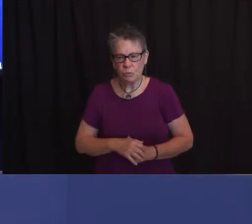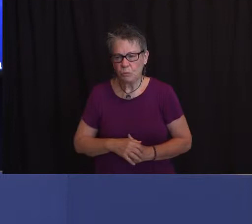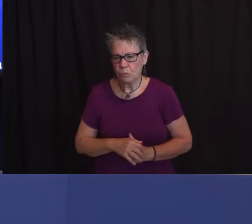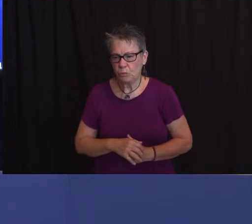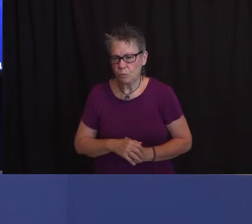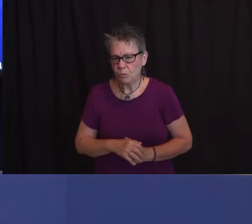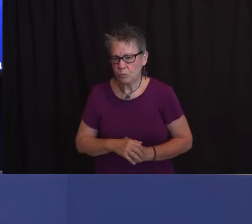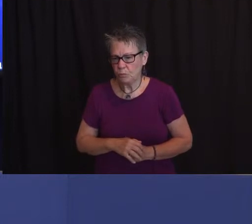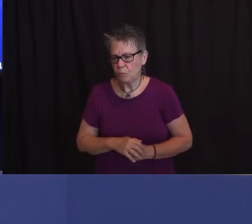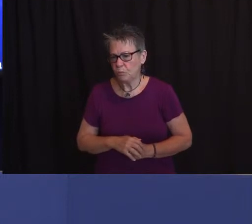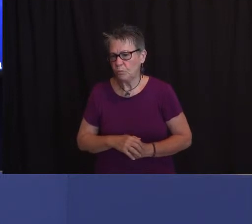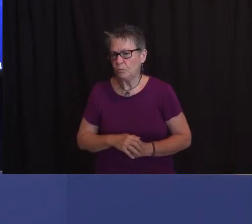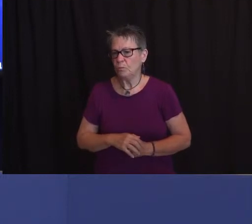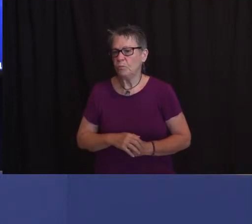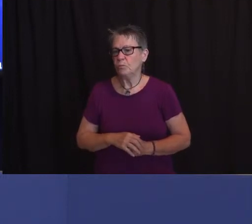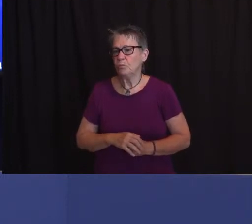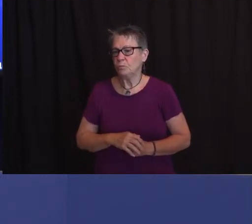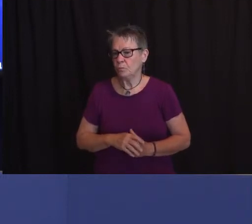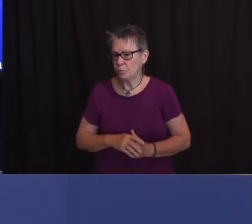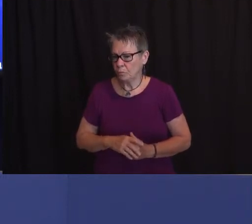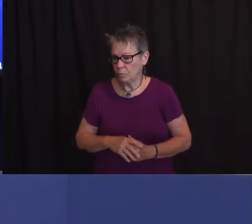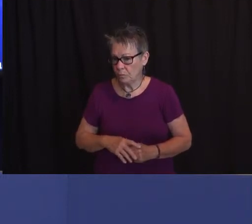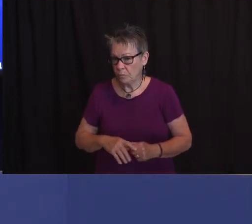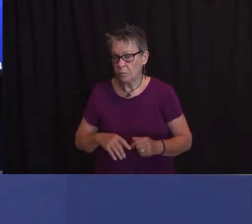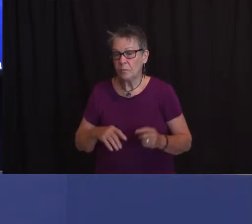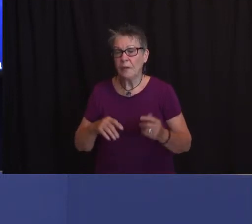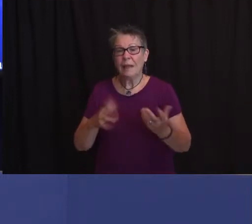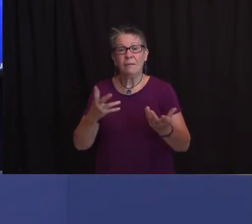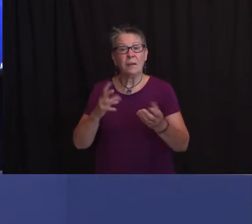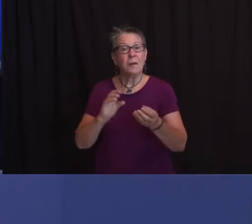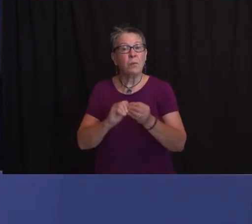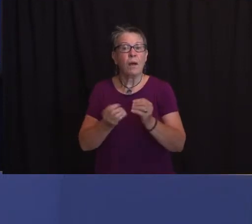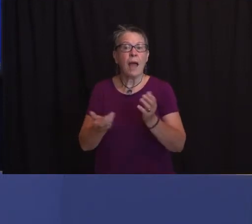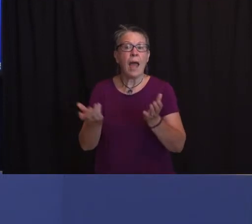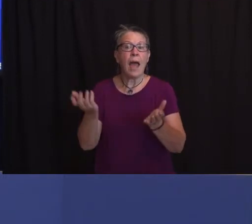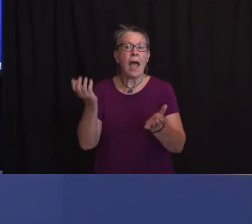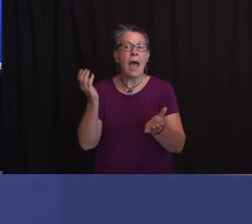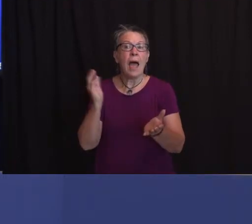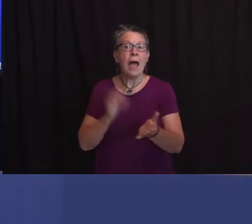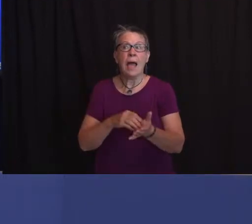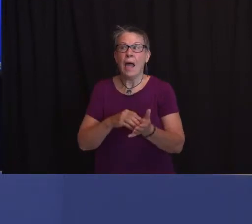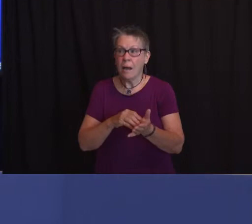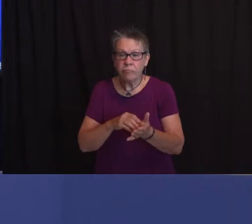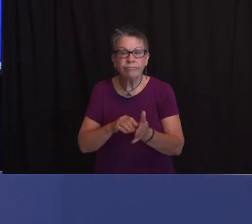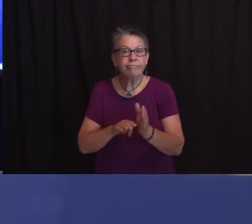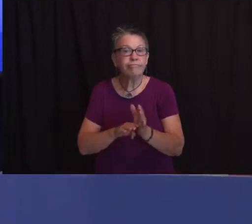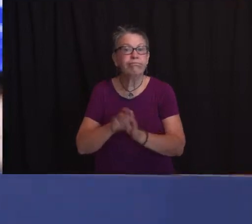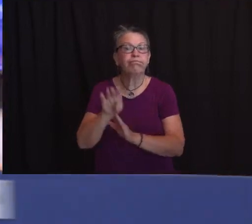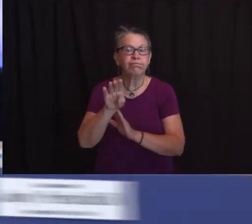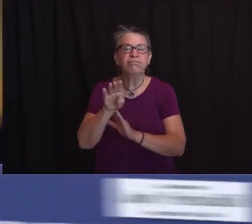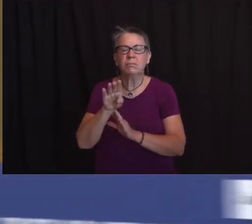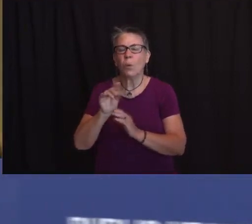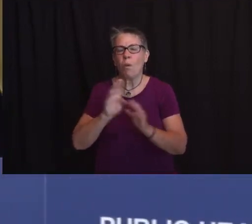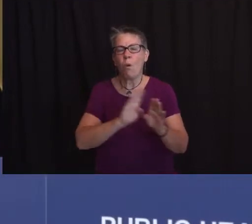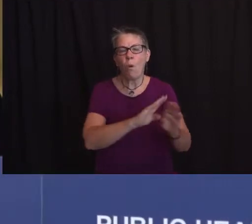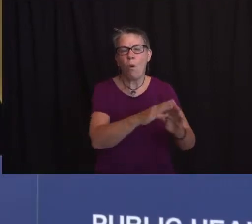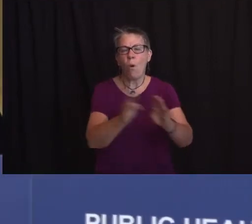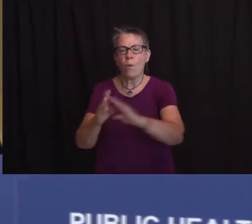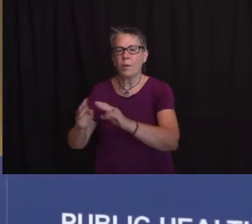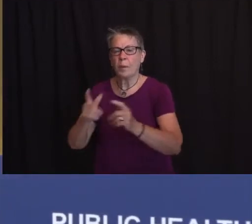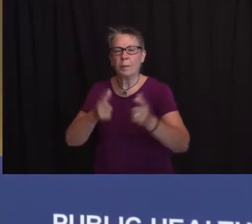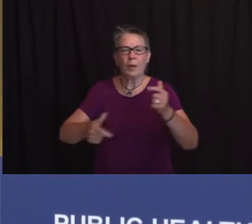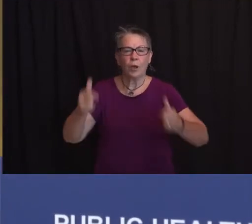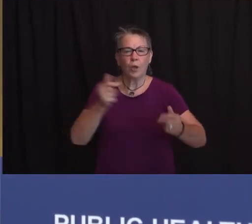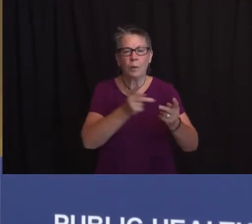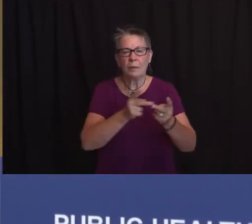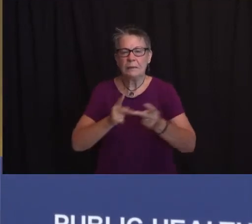to deliver on a regular basis. Tina, any observations about Delta? Yeah, right